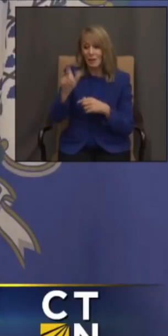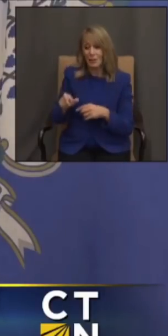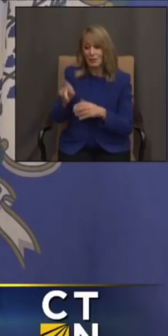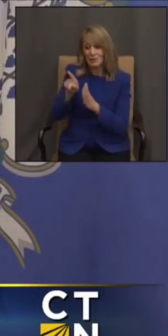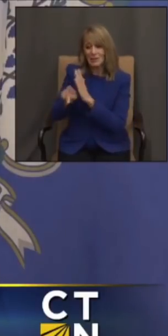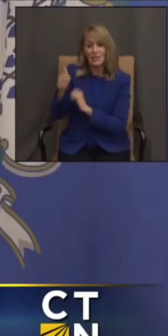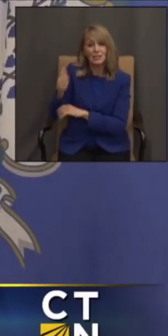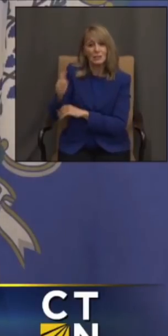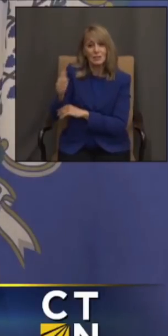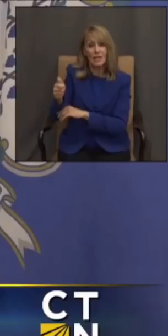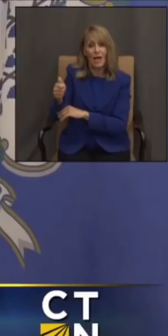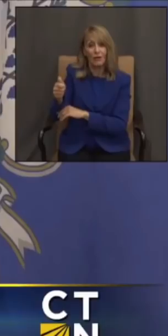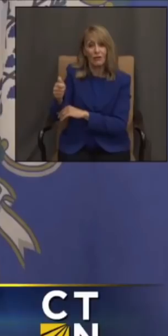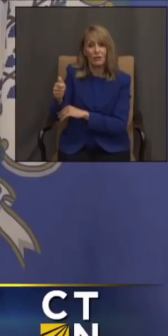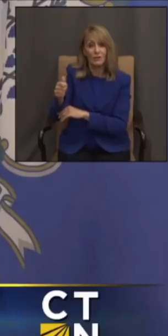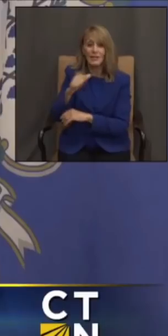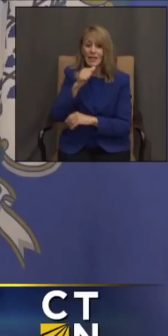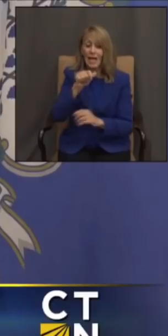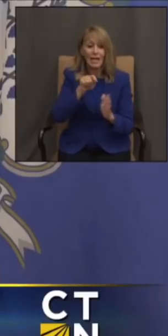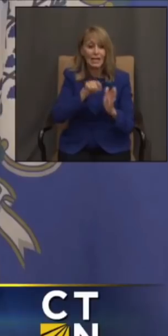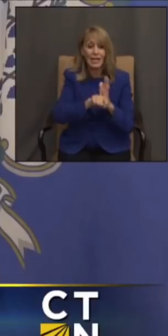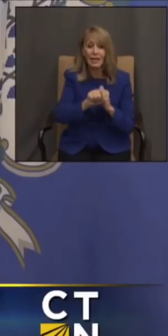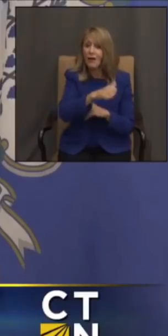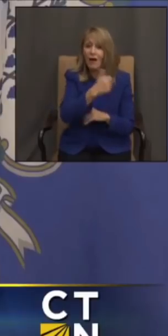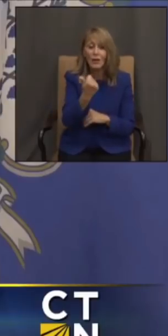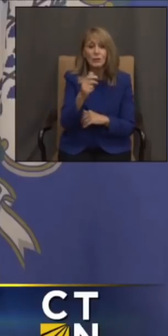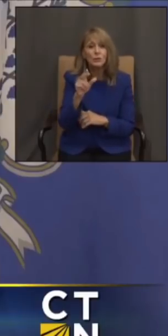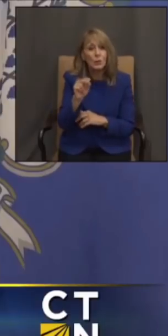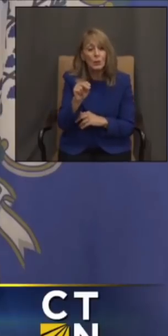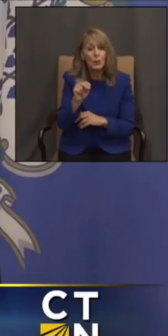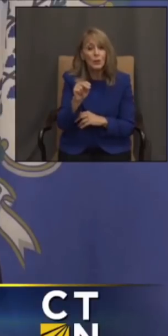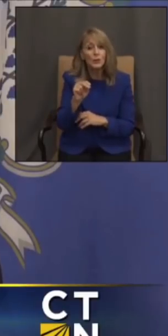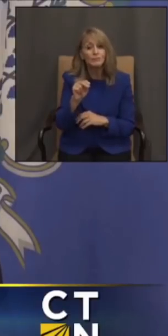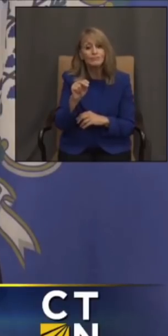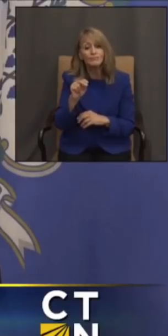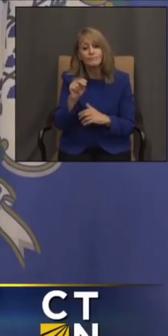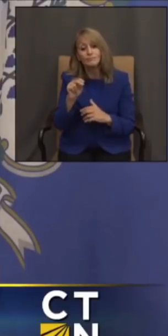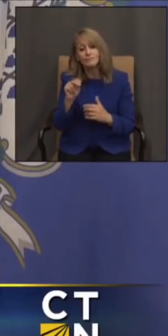but didn't take anybody else's life. But it reminds you,